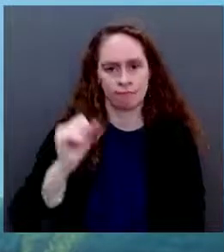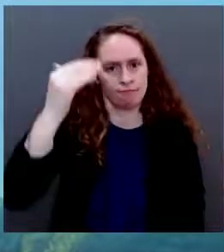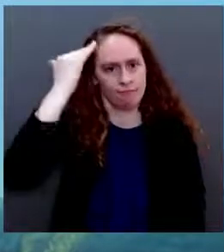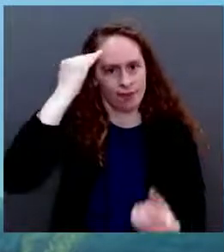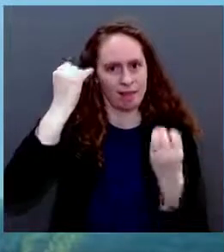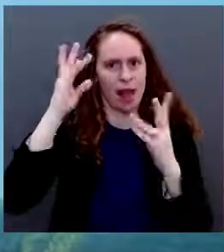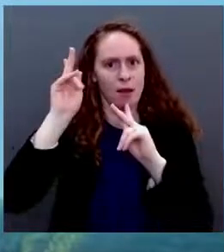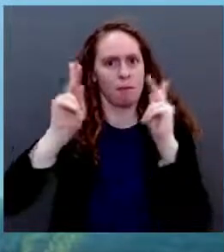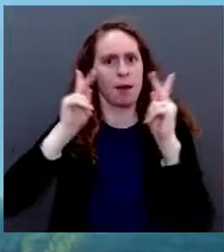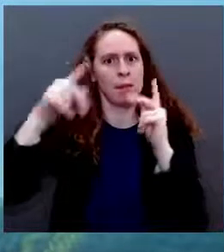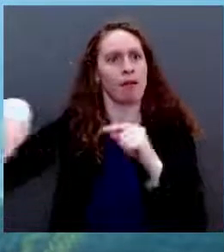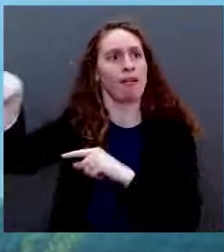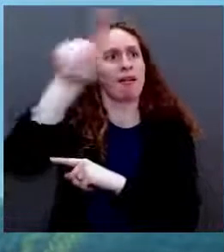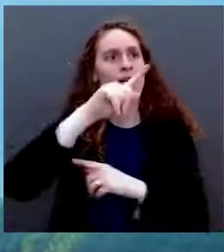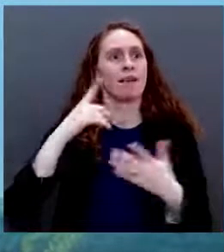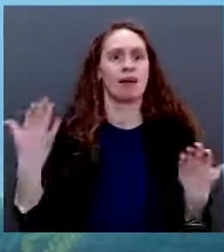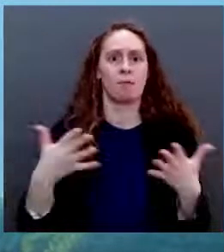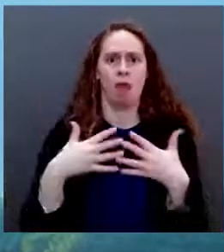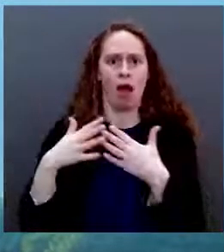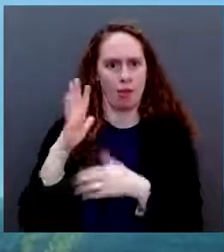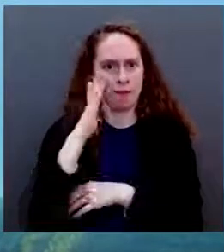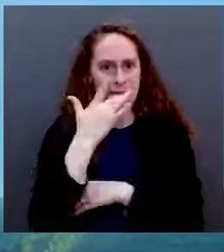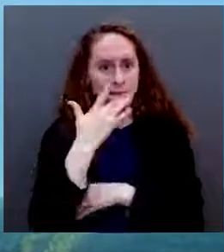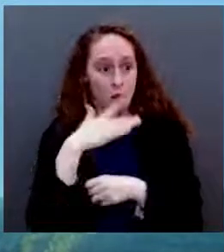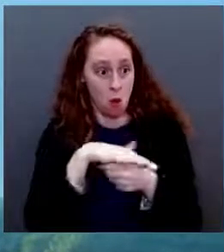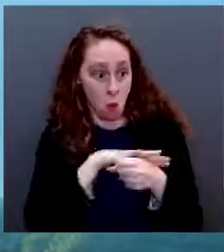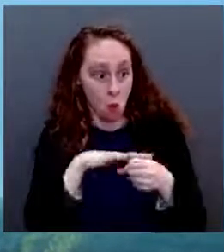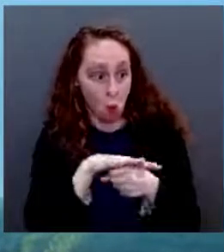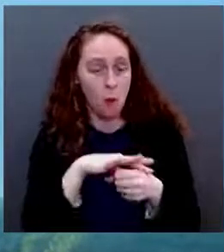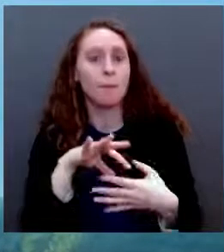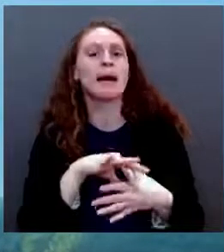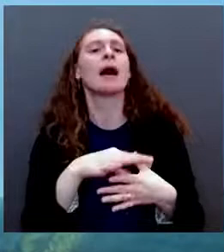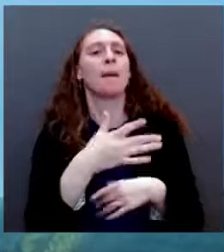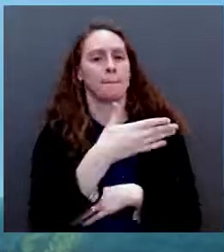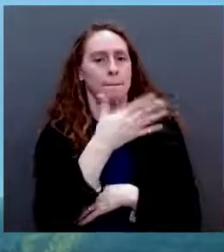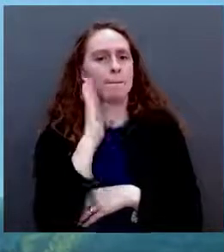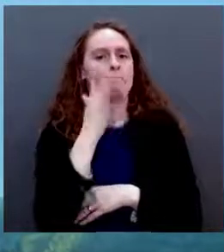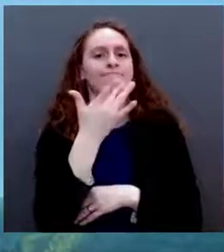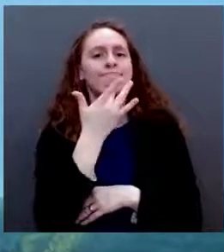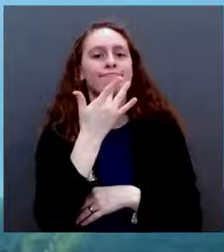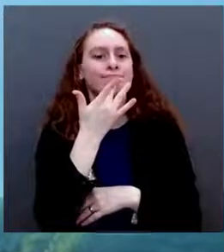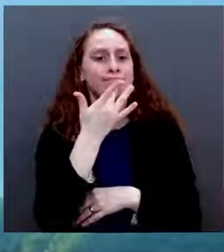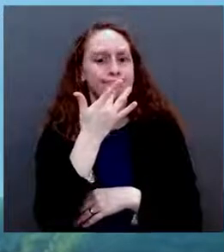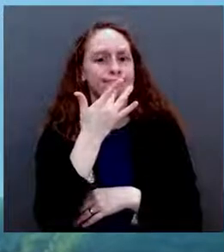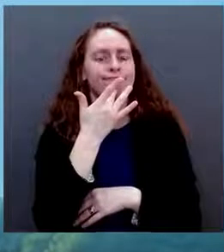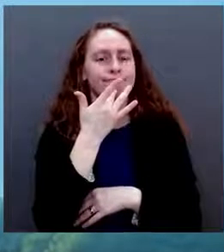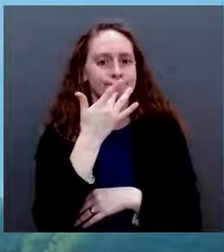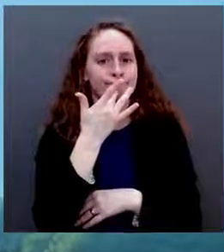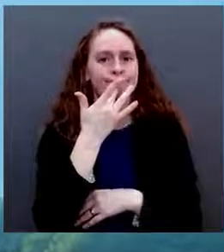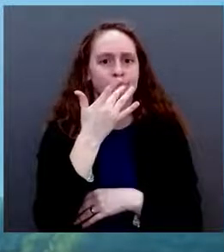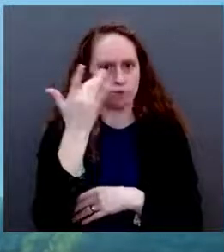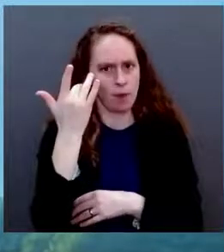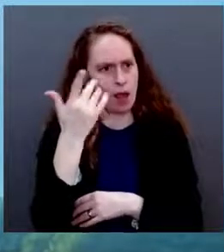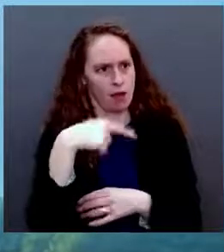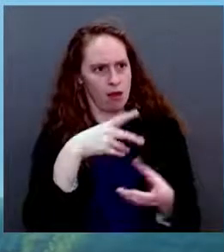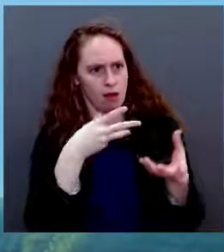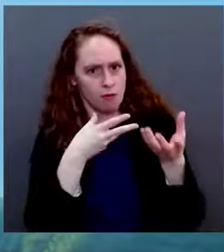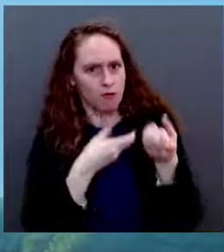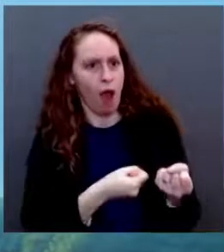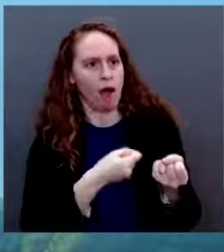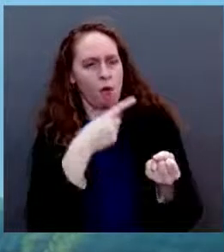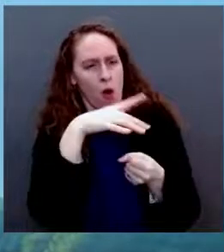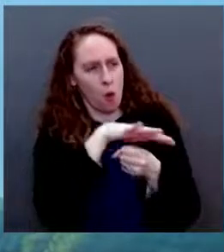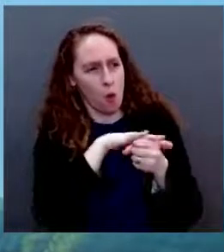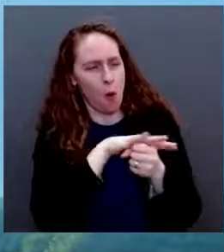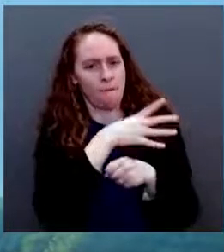they trust the American farmer and rancher to do that. And their faith in the American farmer